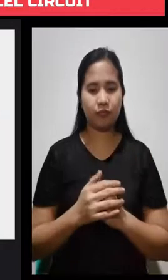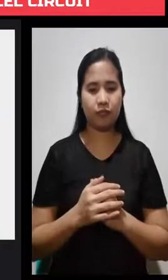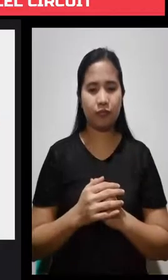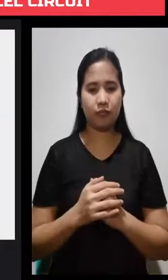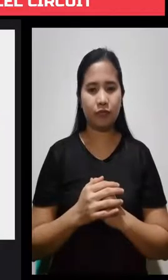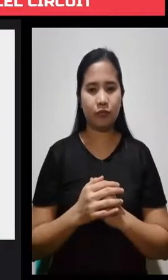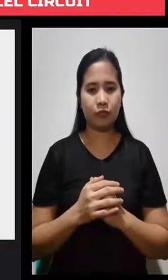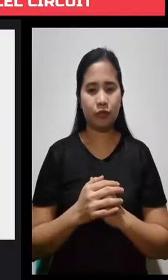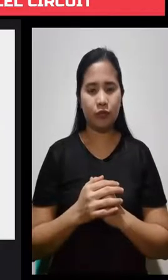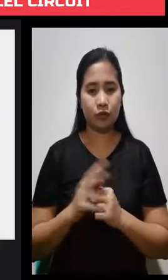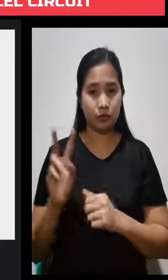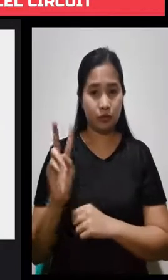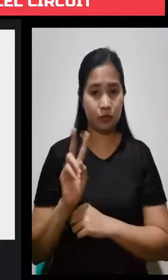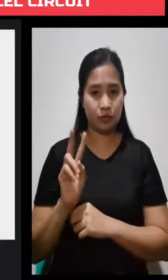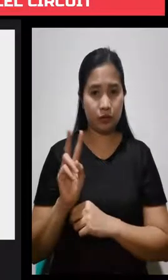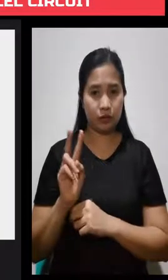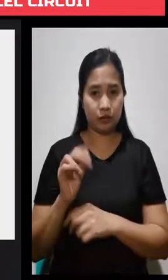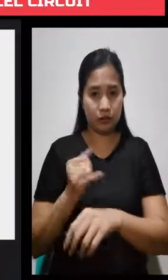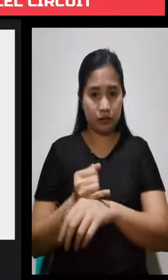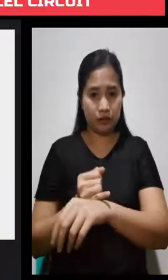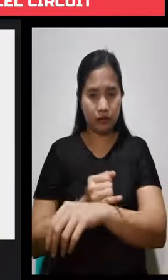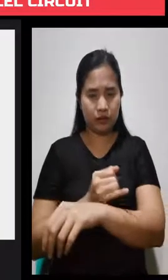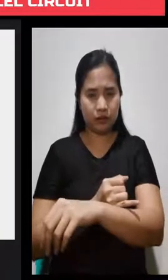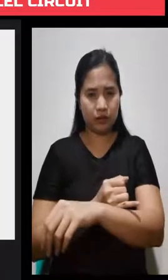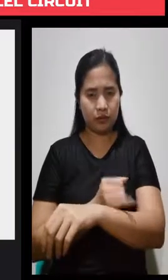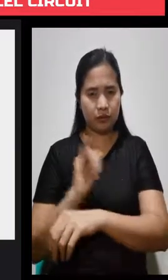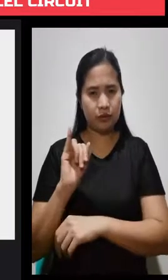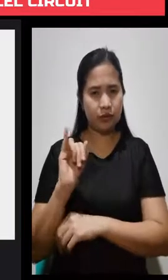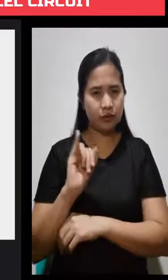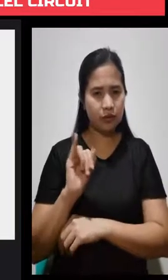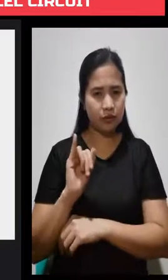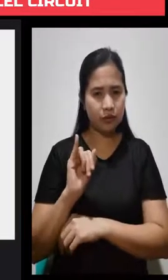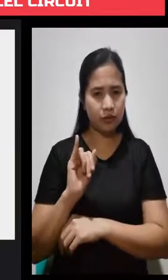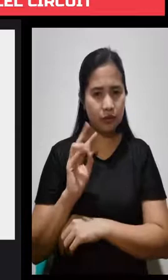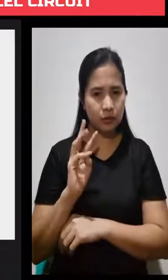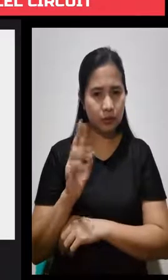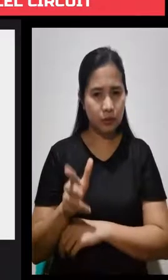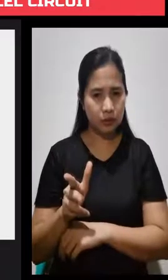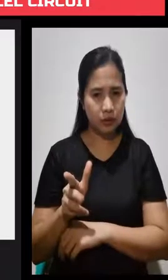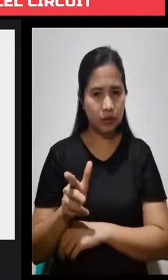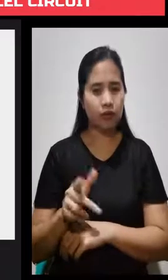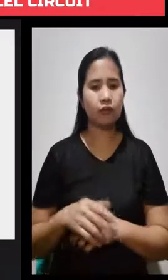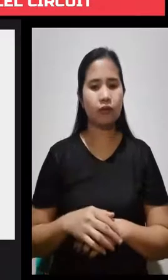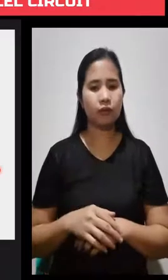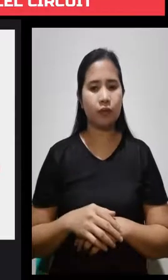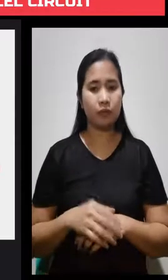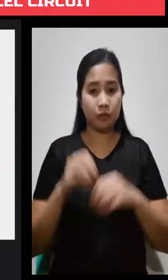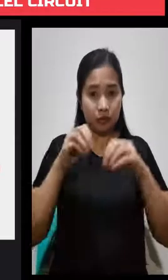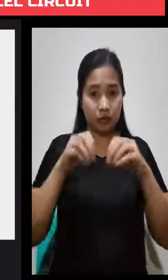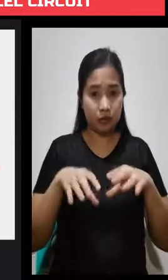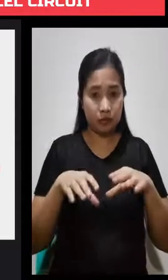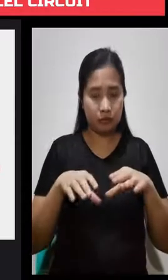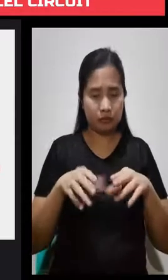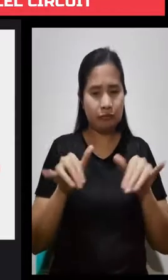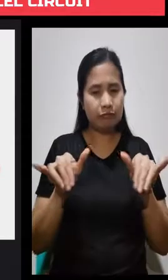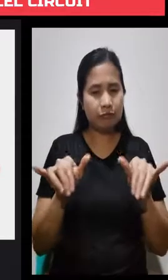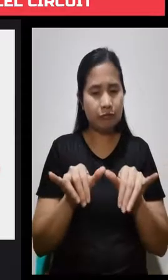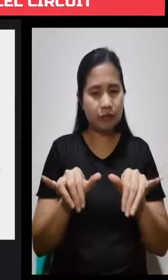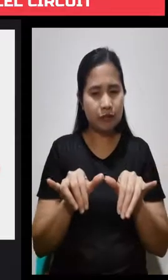will be lost, same, decreases, increases.